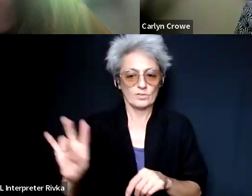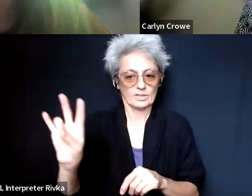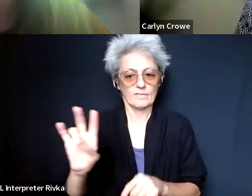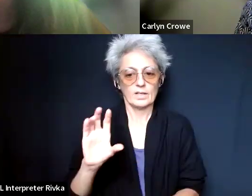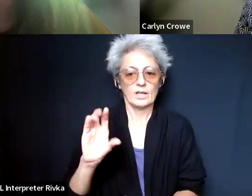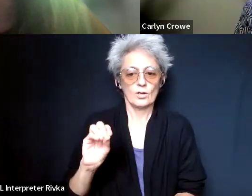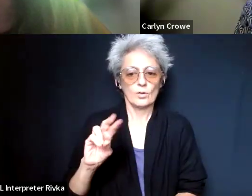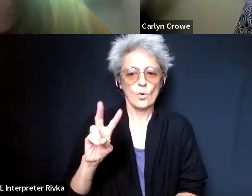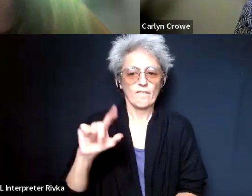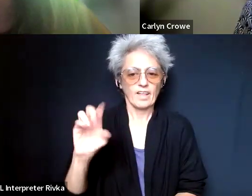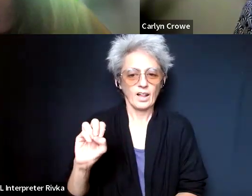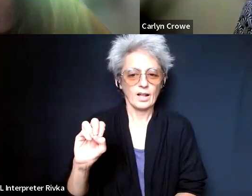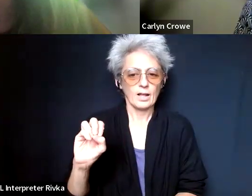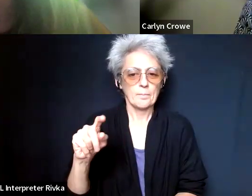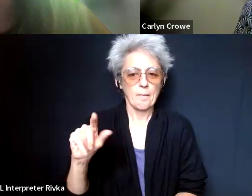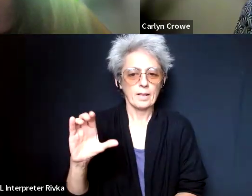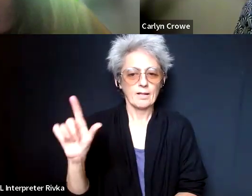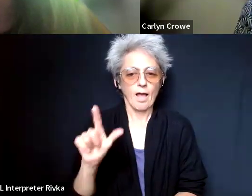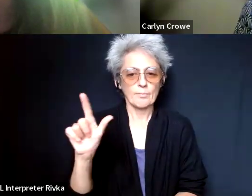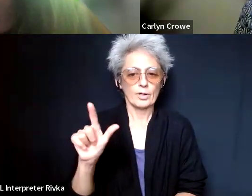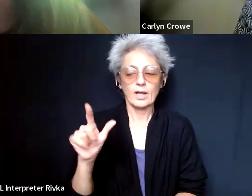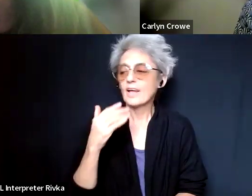Library. Thank you, Judy.